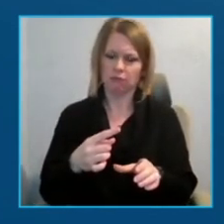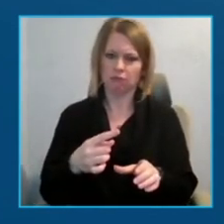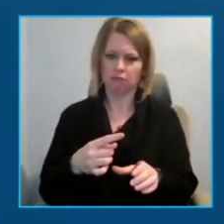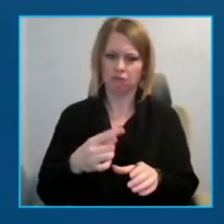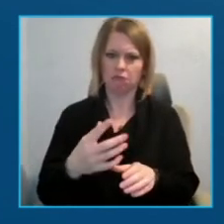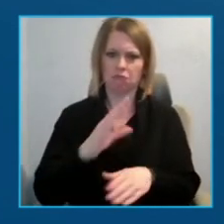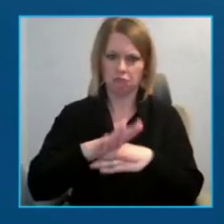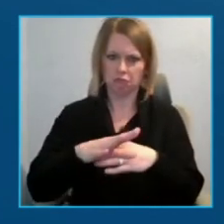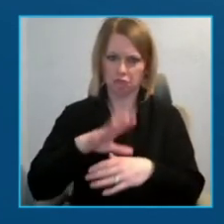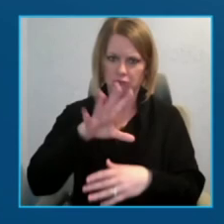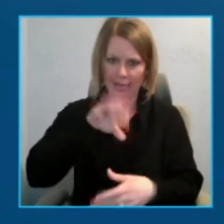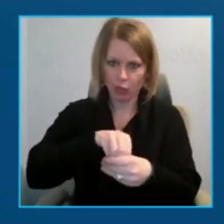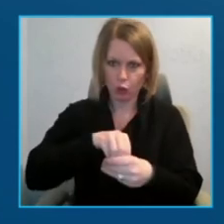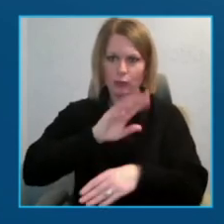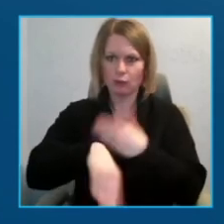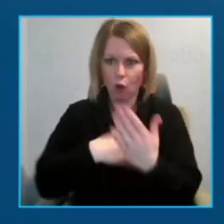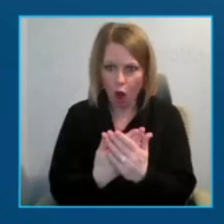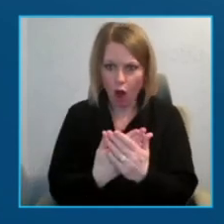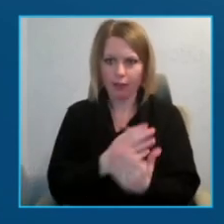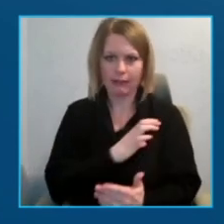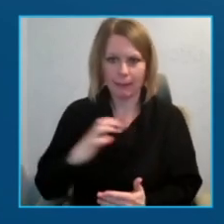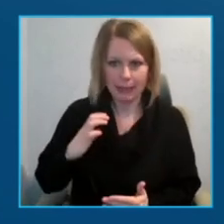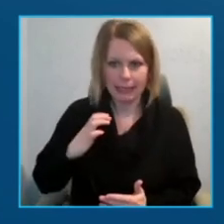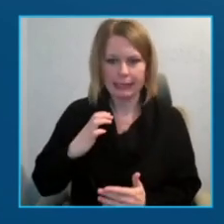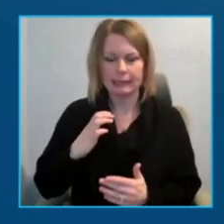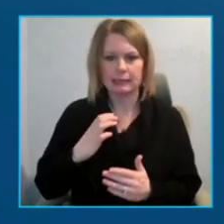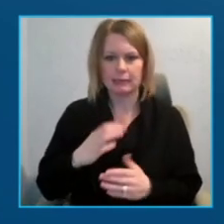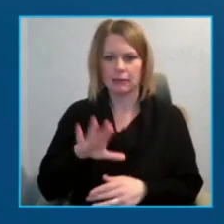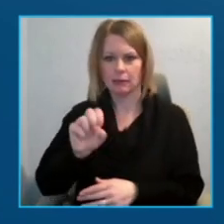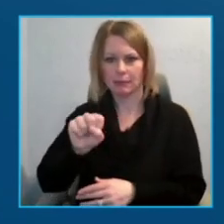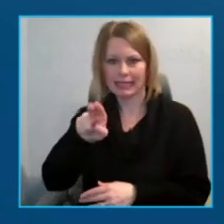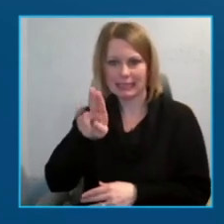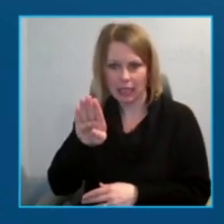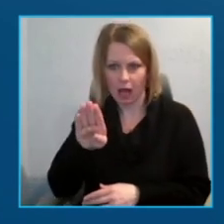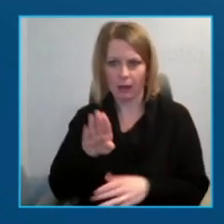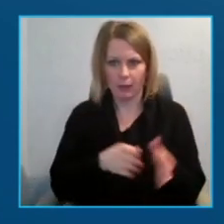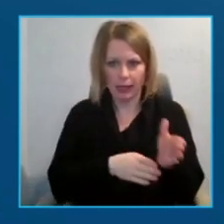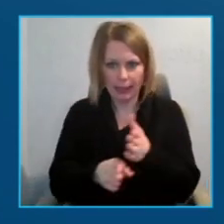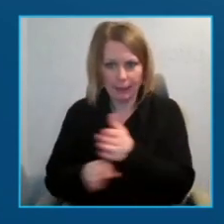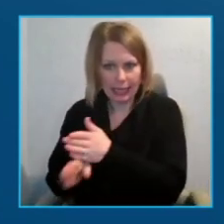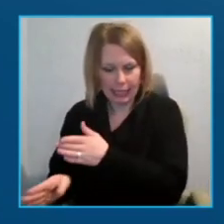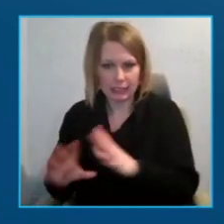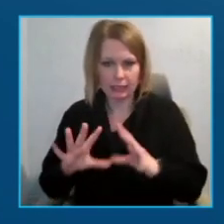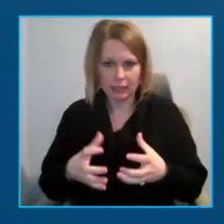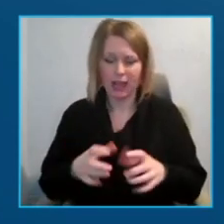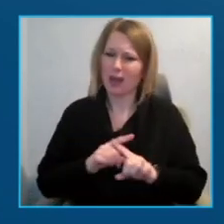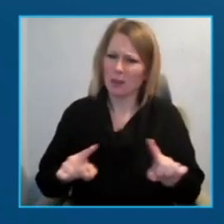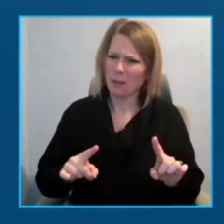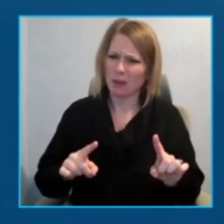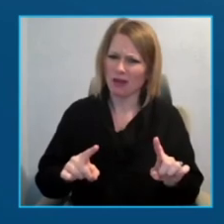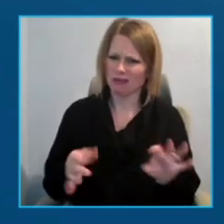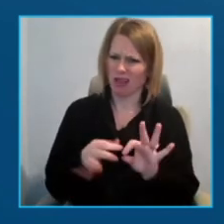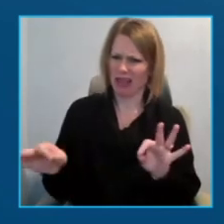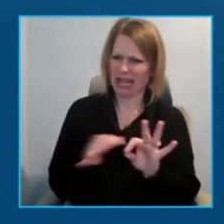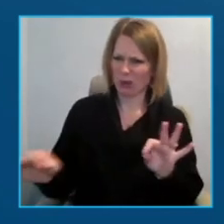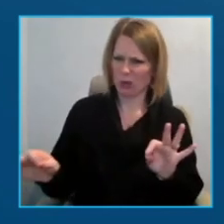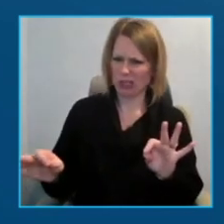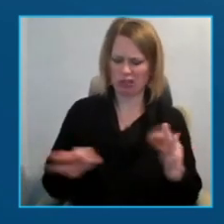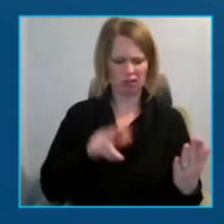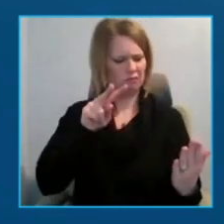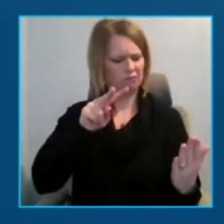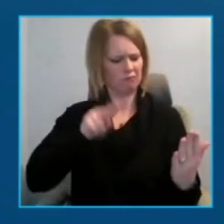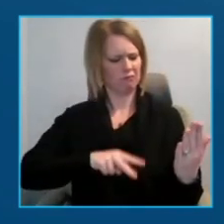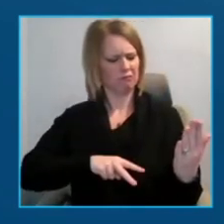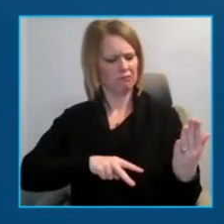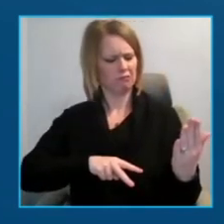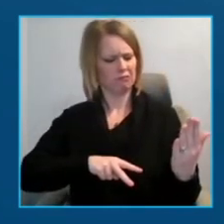and subcommittees, etc. When you read the proposed language that she submitted, it